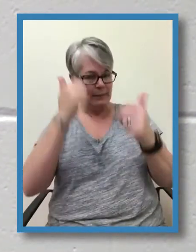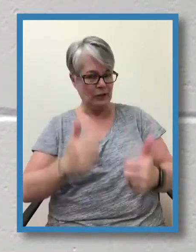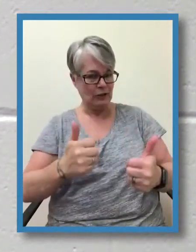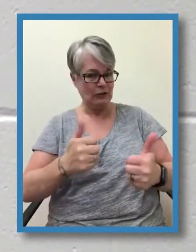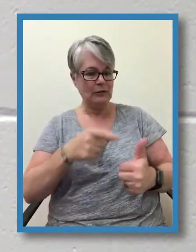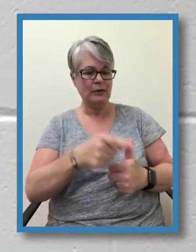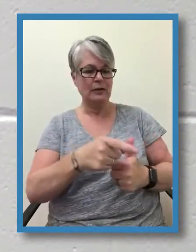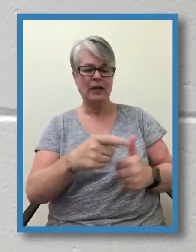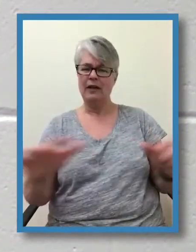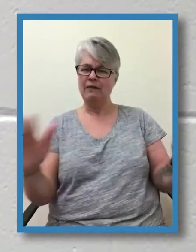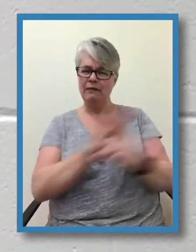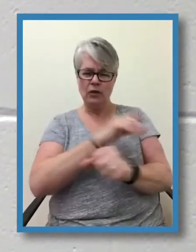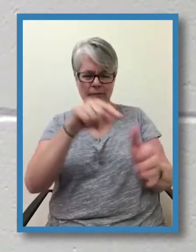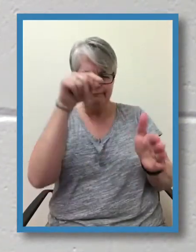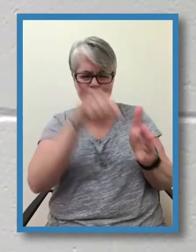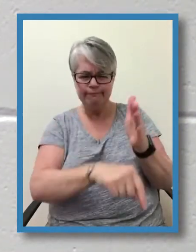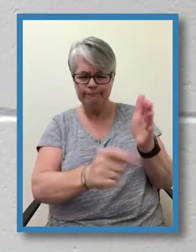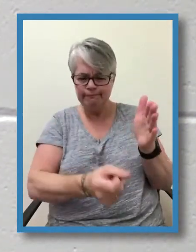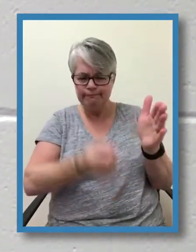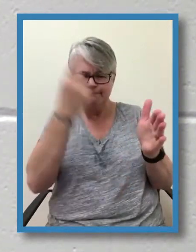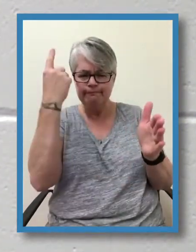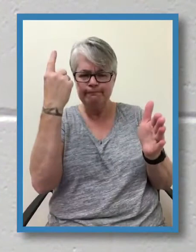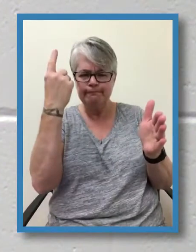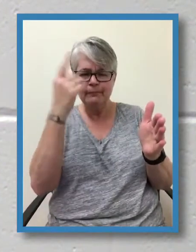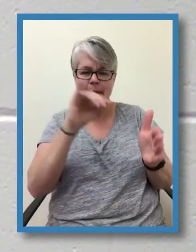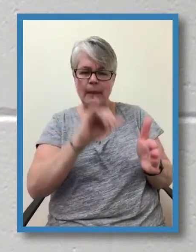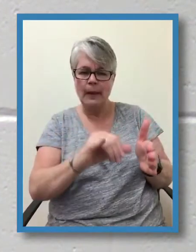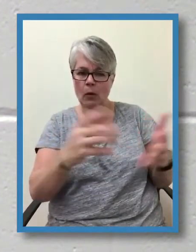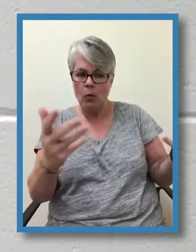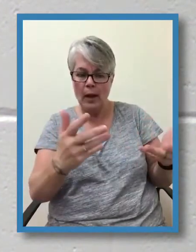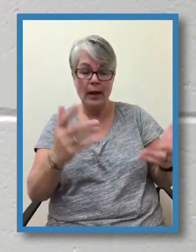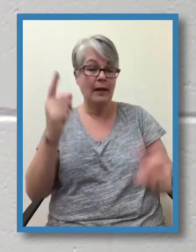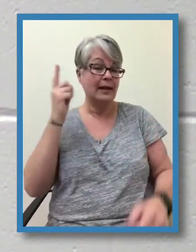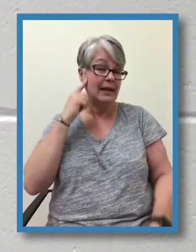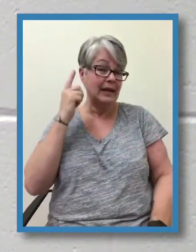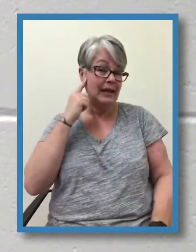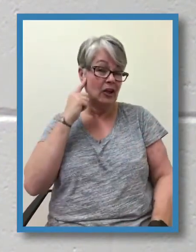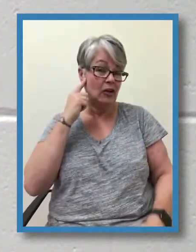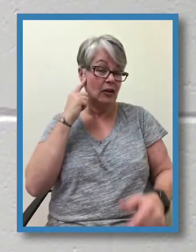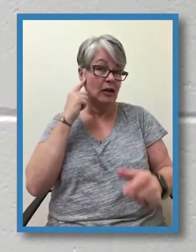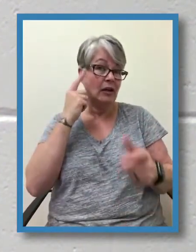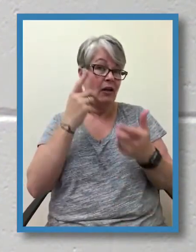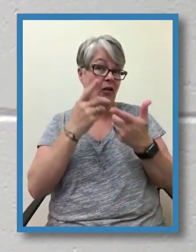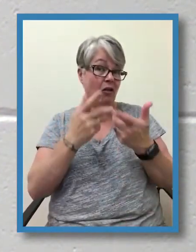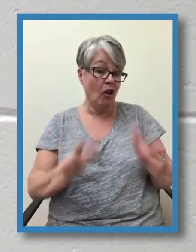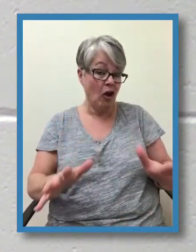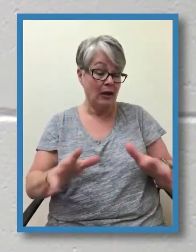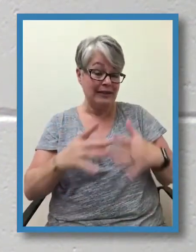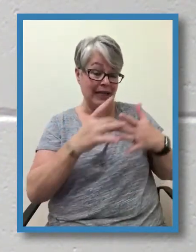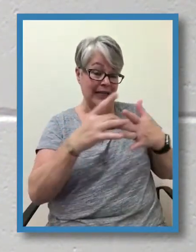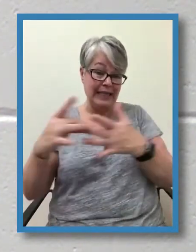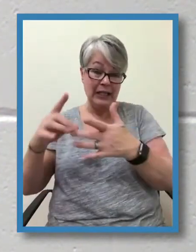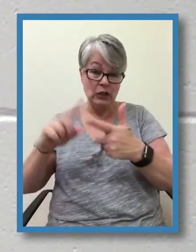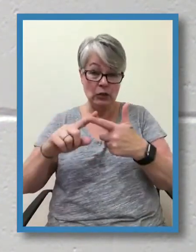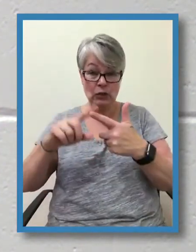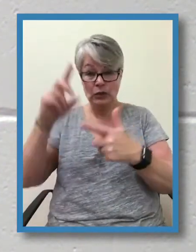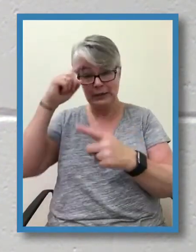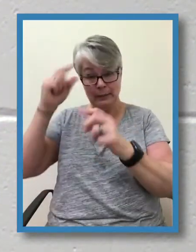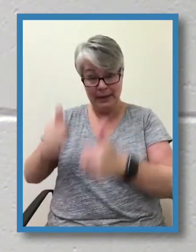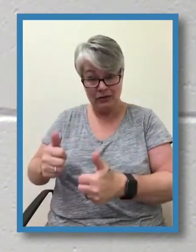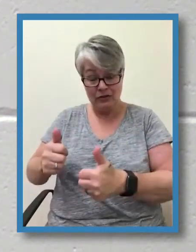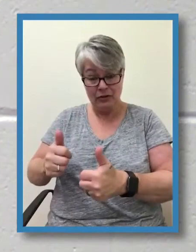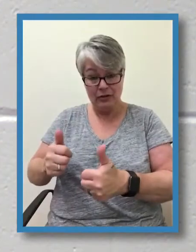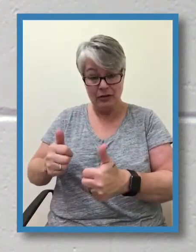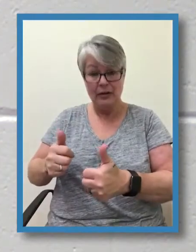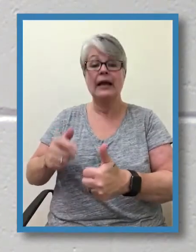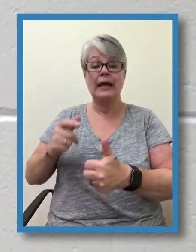by compensating with hearing or by using other things like mental stimulation, whether one can actually compensate for that in some sort of way.